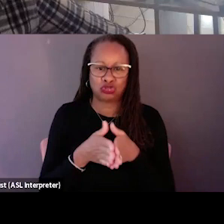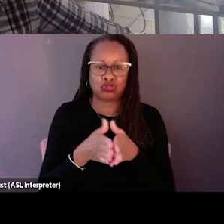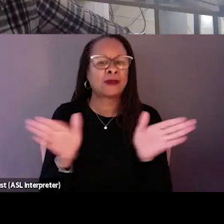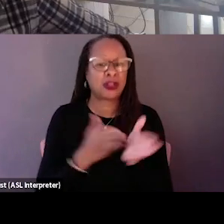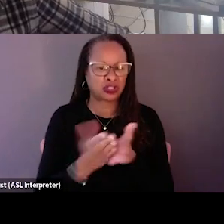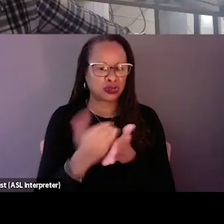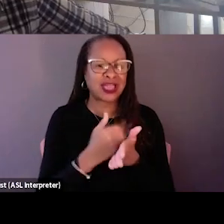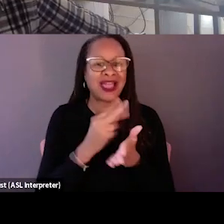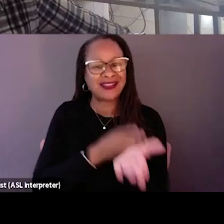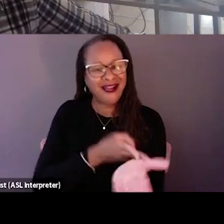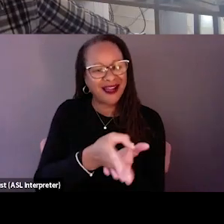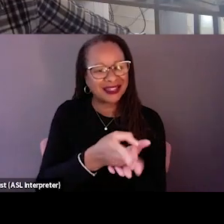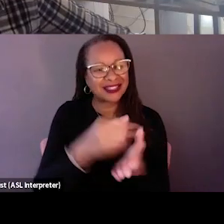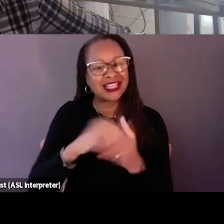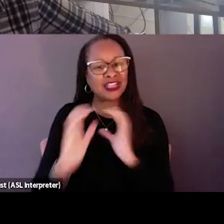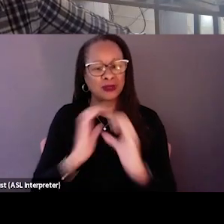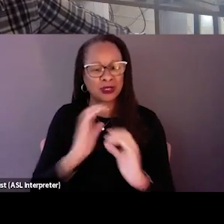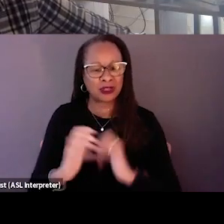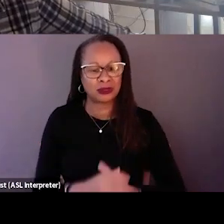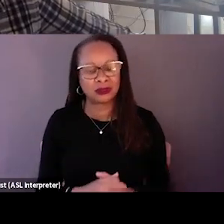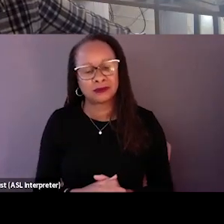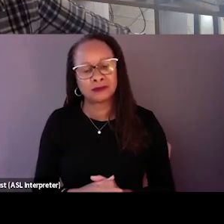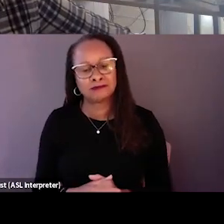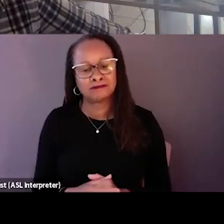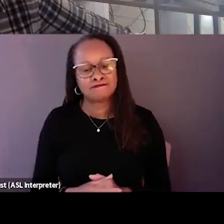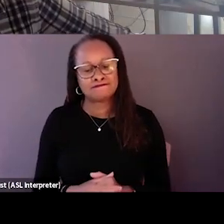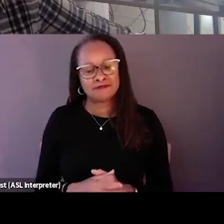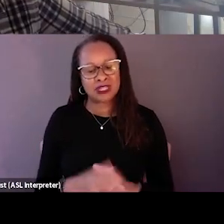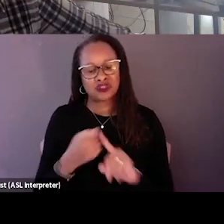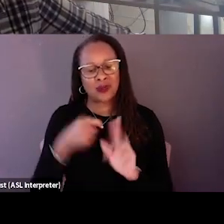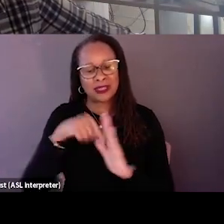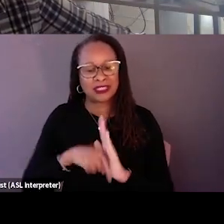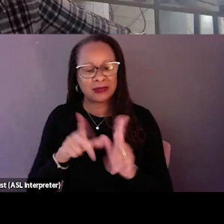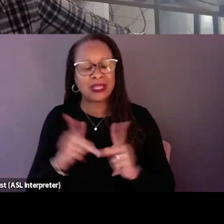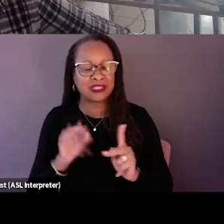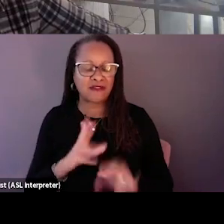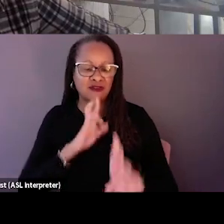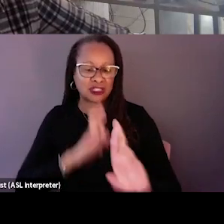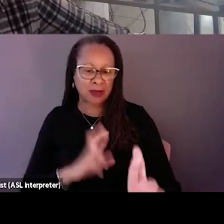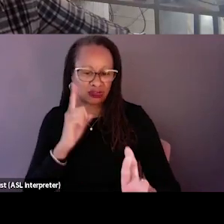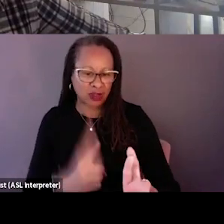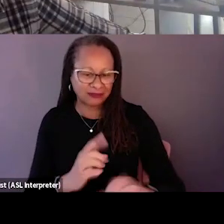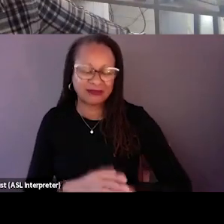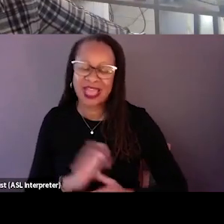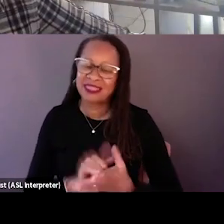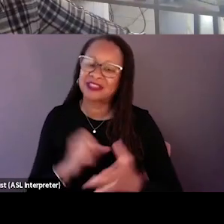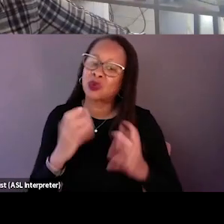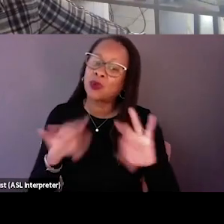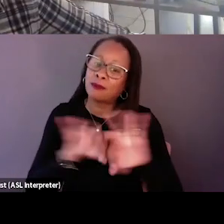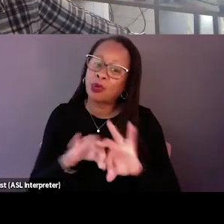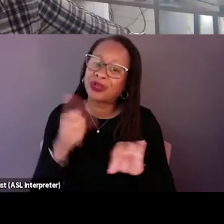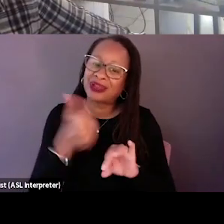and honesty in the communication that comes from a deep place of respect, right? And that is so important in